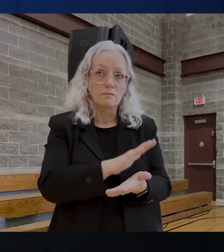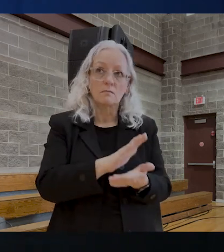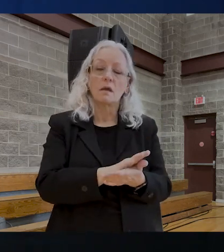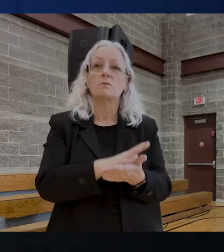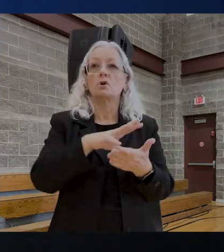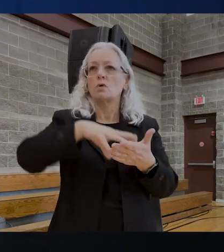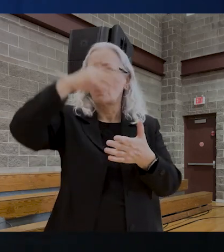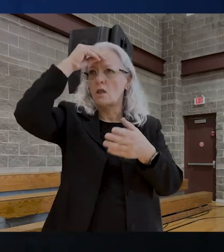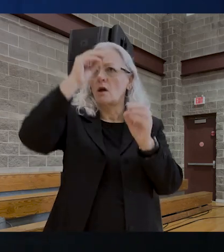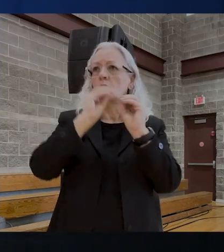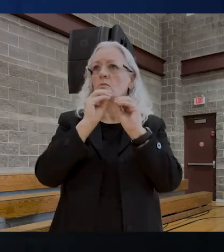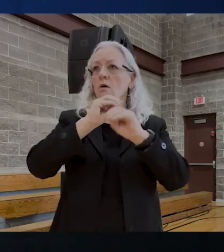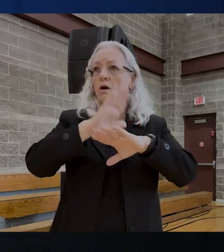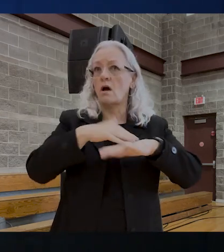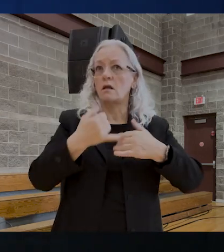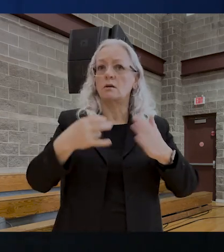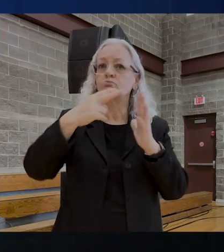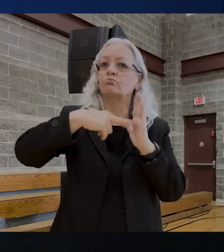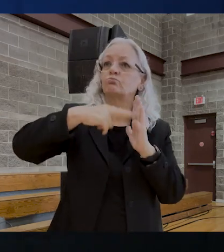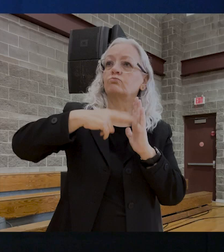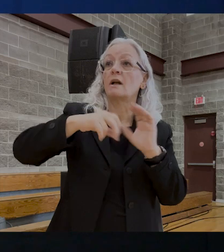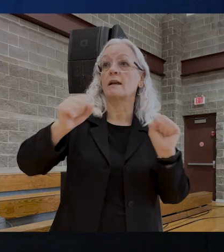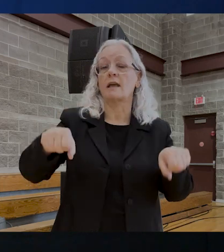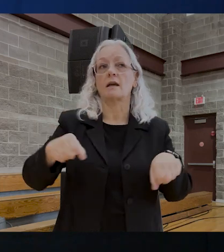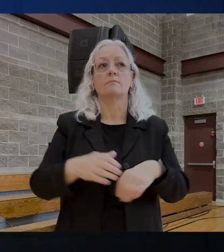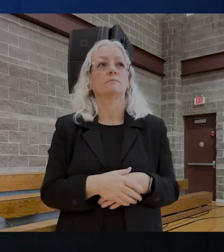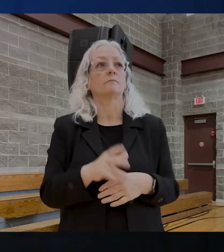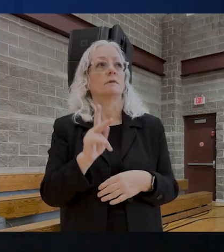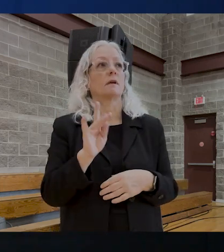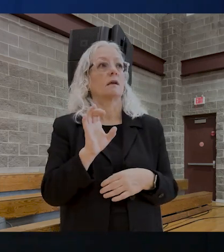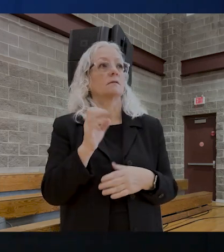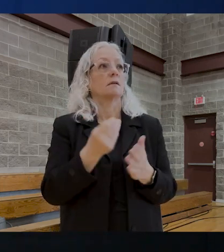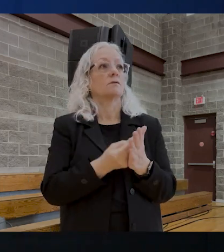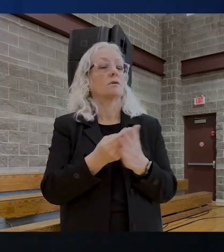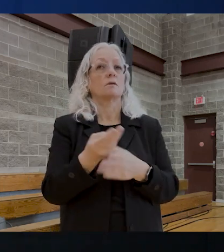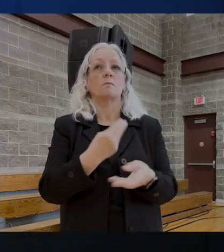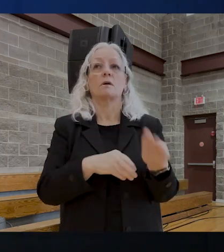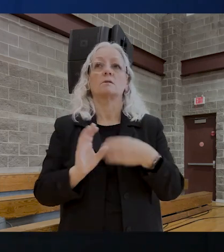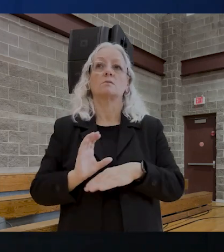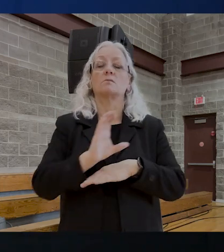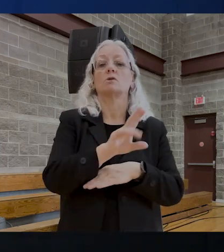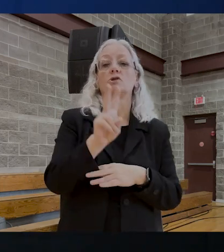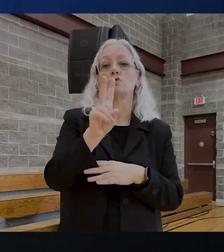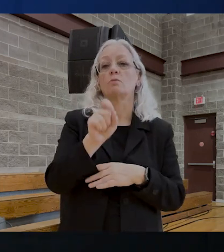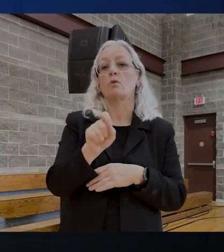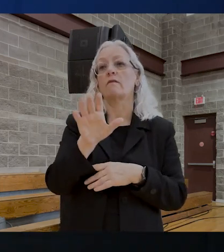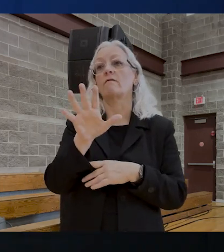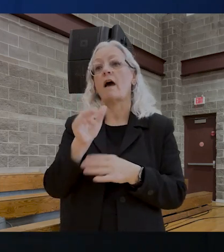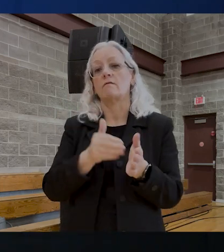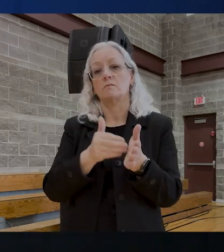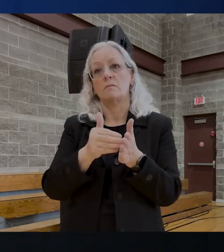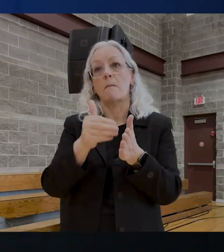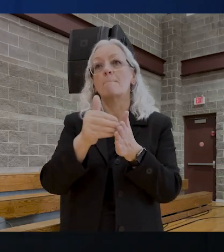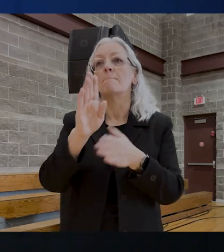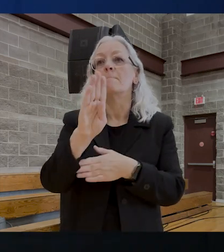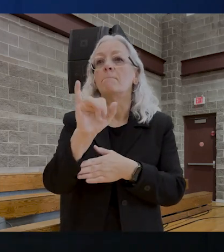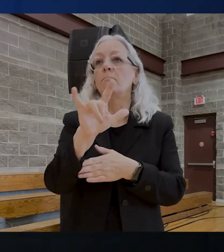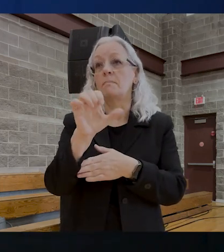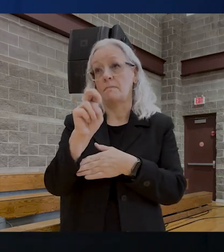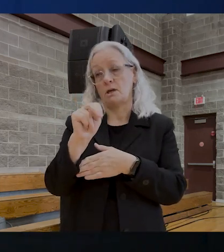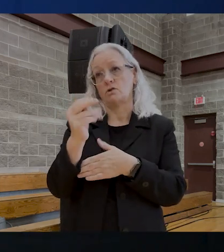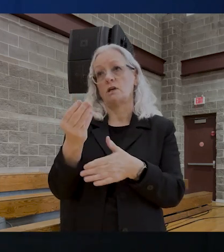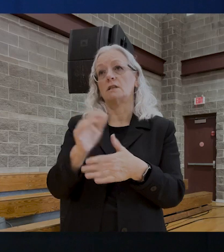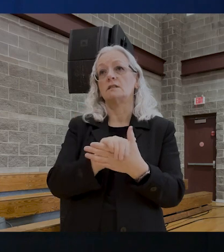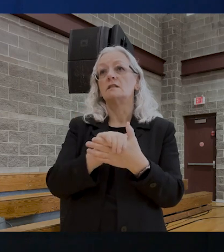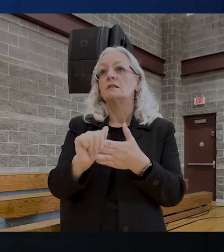slide. So Kansas City's submitted budget is a $2.5 billion budget. Our budget is